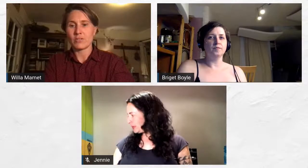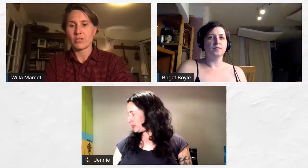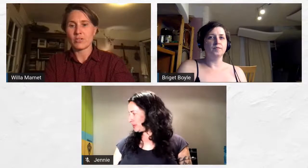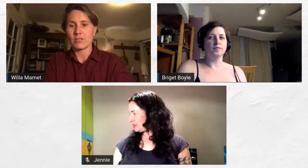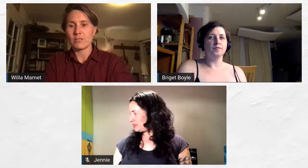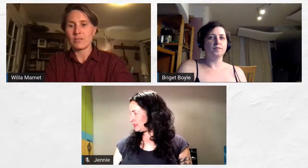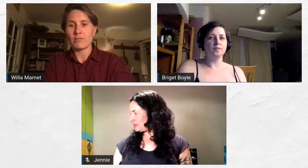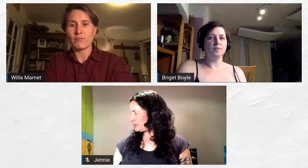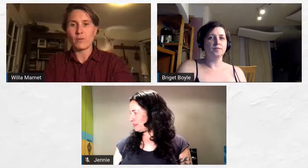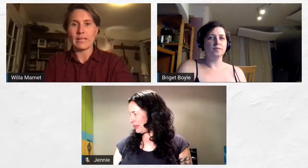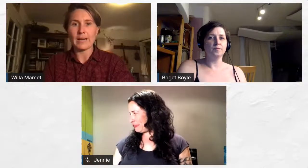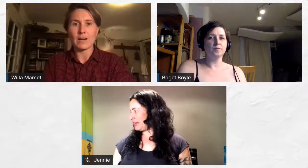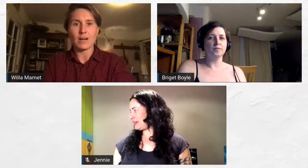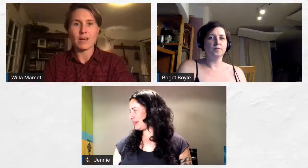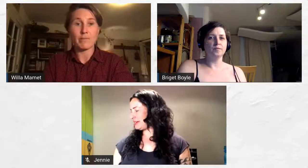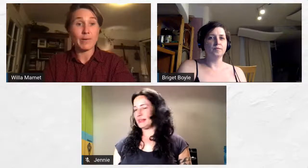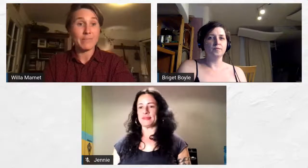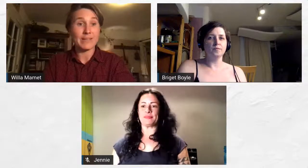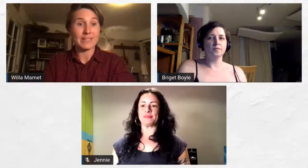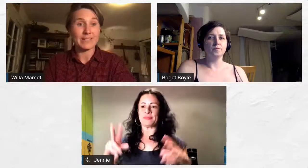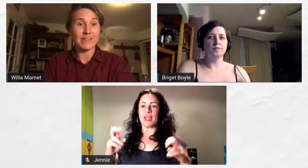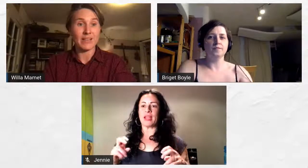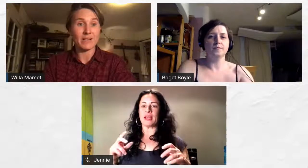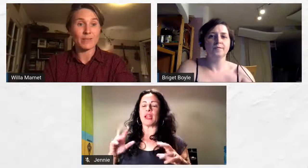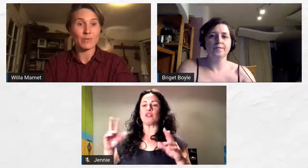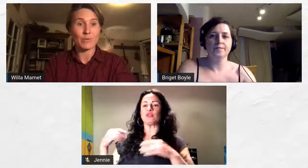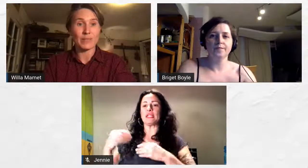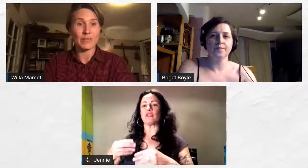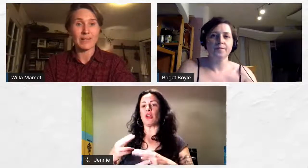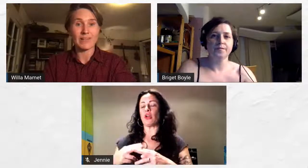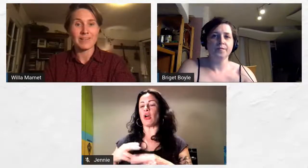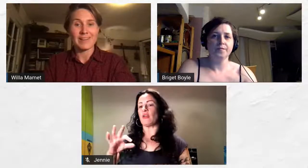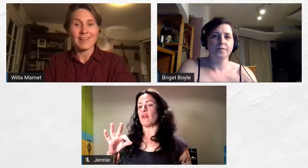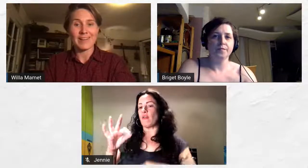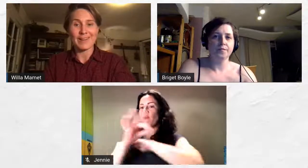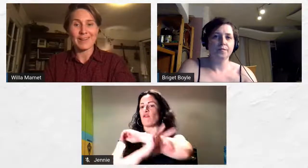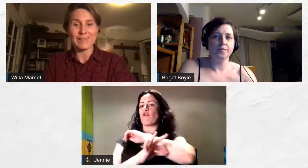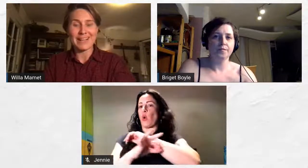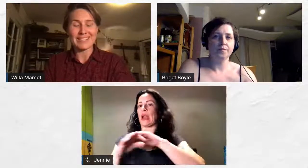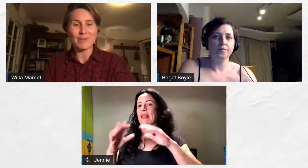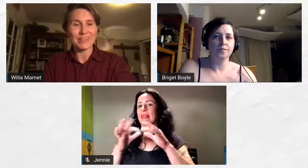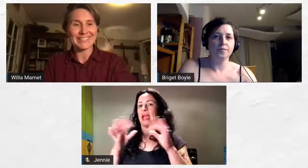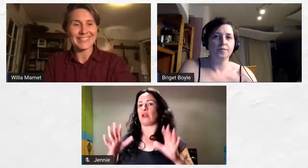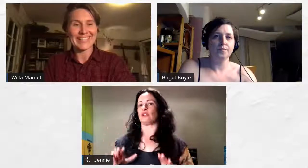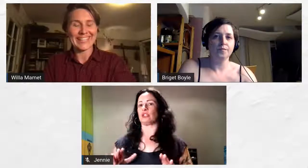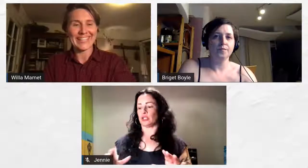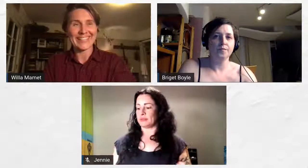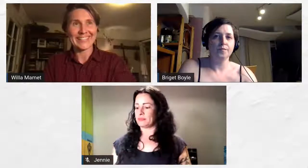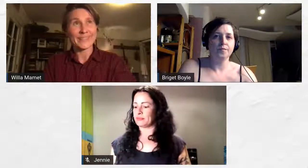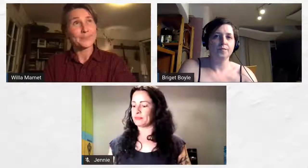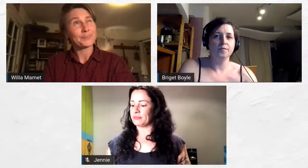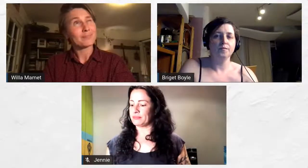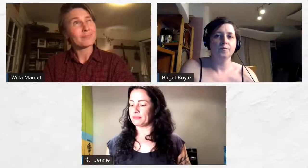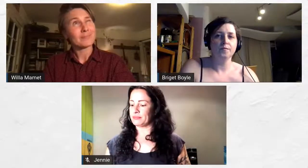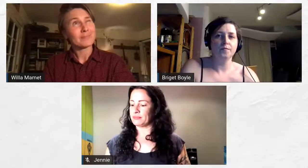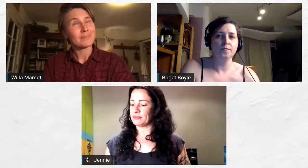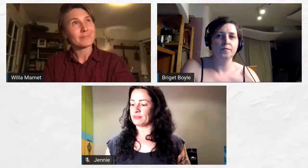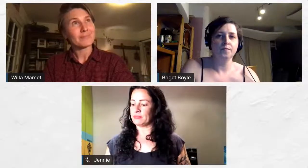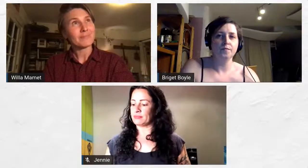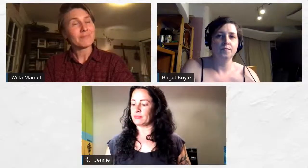It's traditional. It's called Foreign Lander. And Pam and I sing it together when we're together. The last time we got to sing,